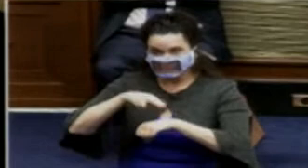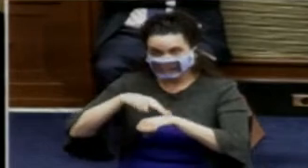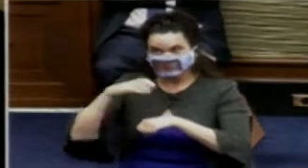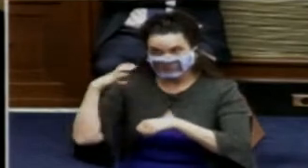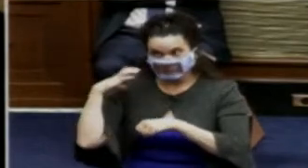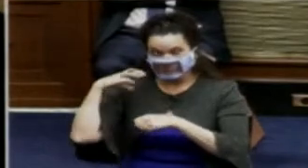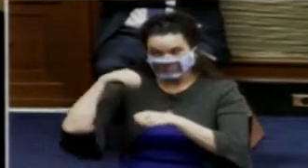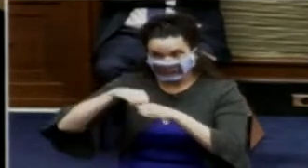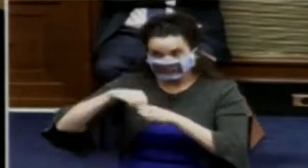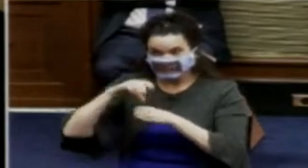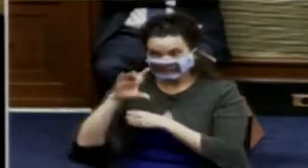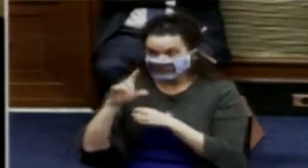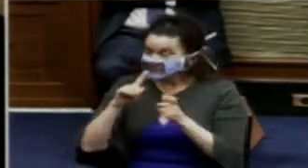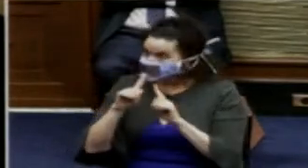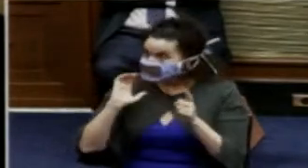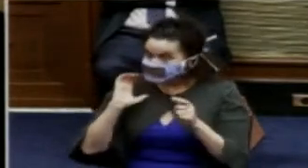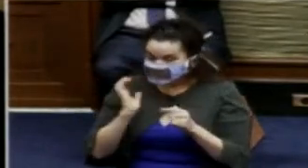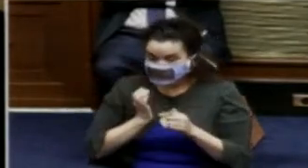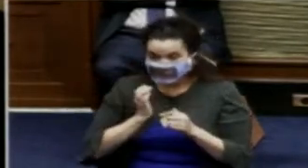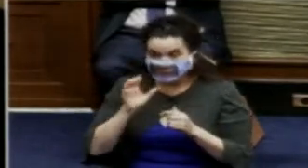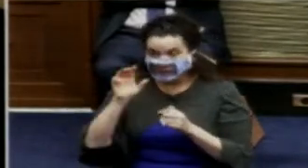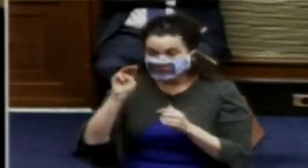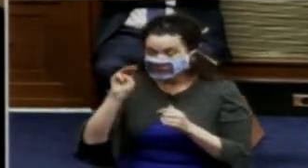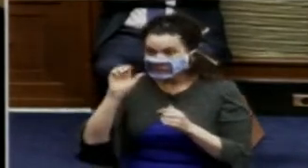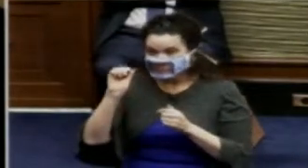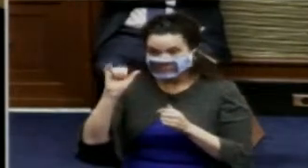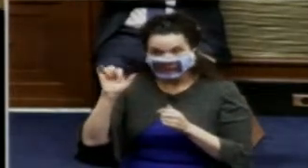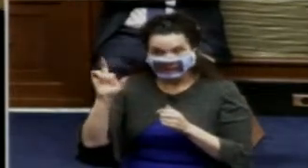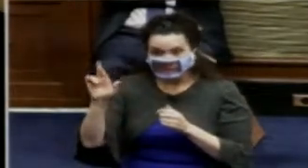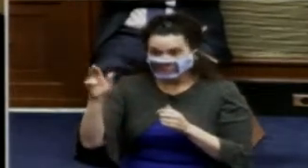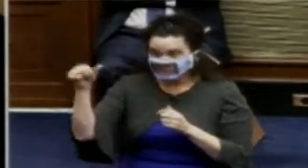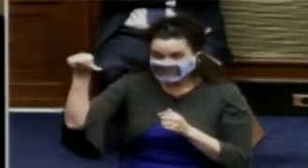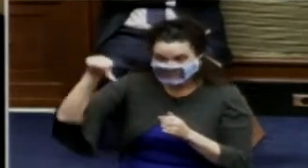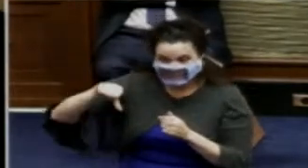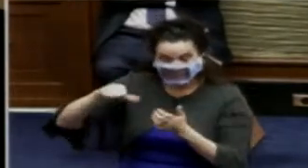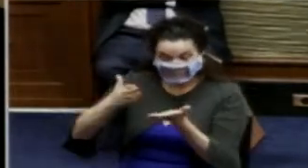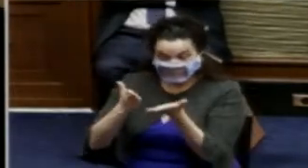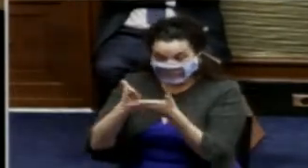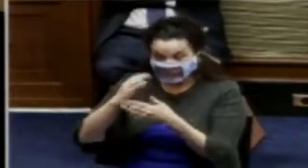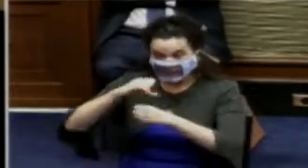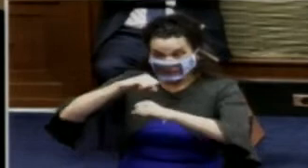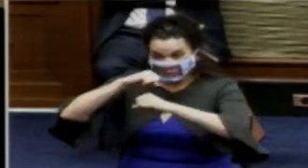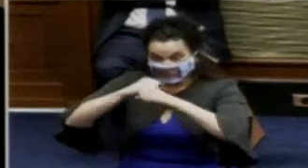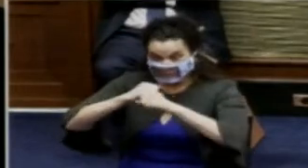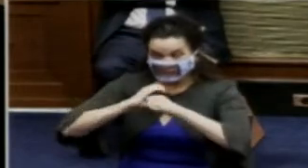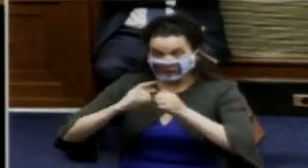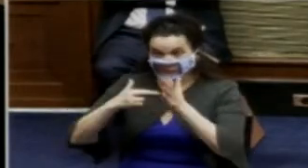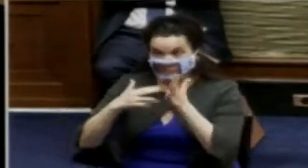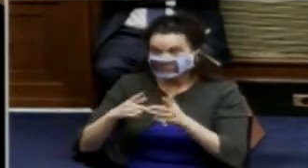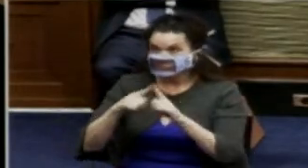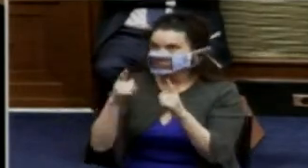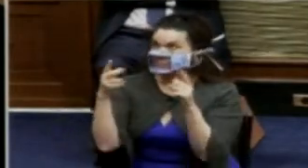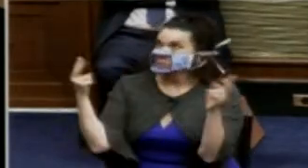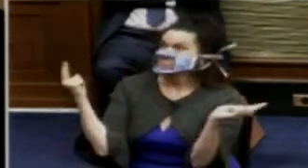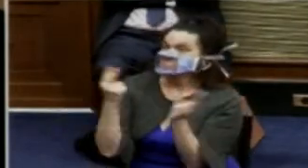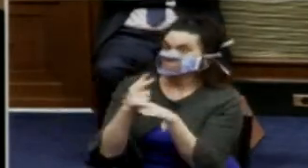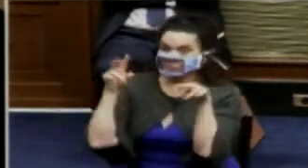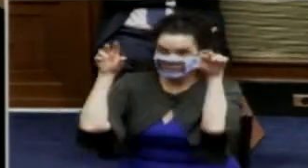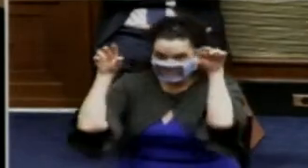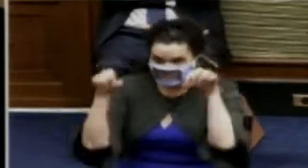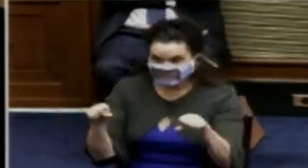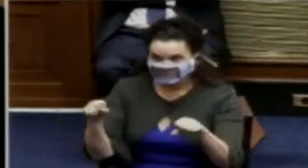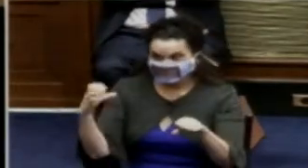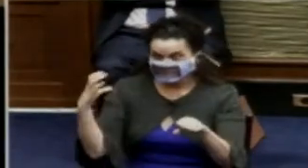was denied the right to protect the representatives in our Congress from the worst insurrection that they have